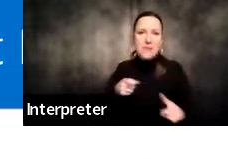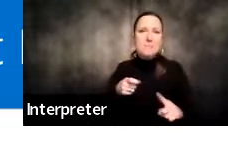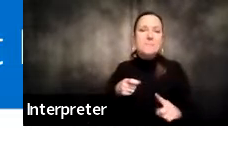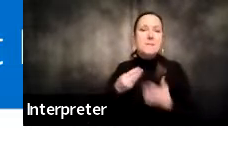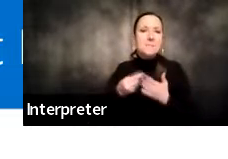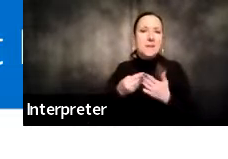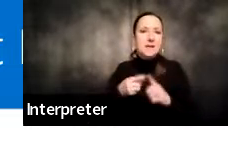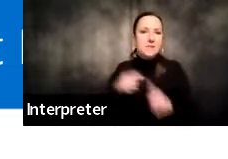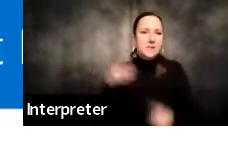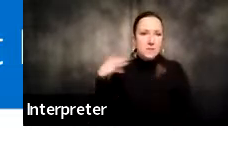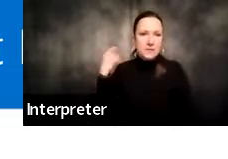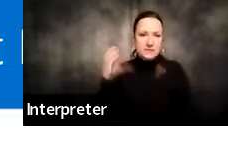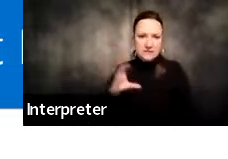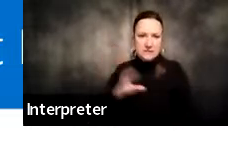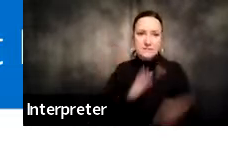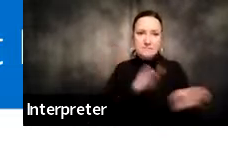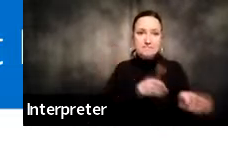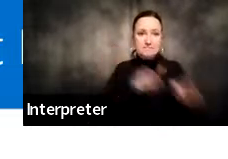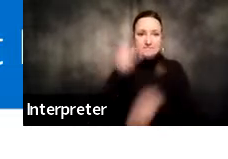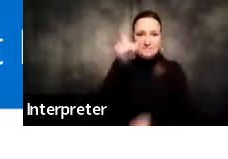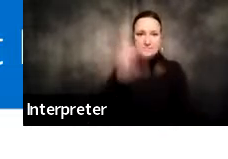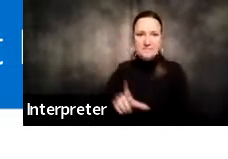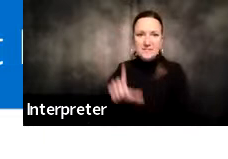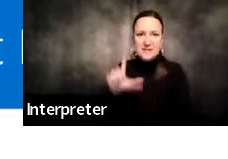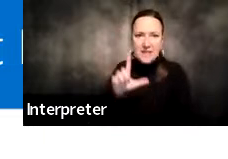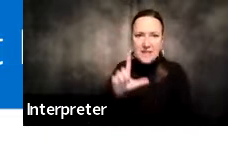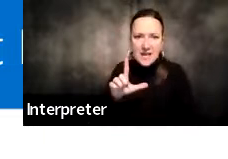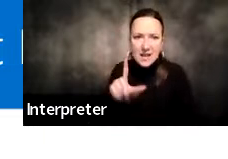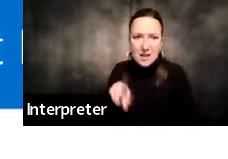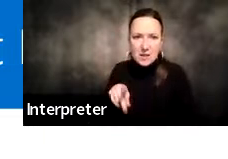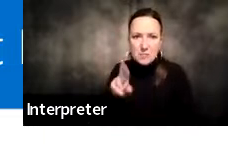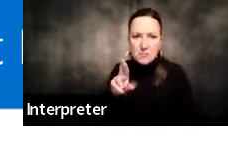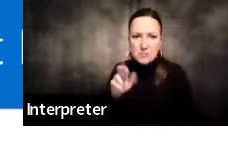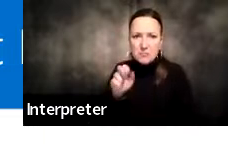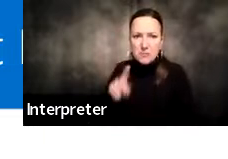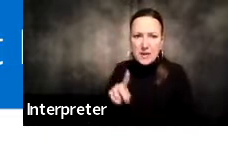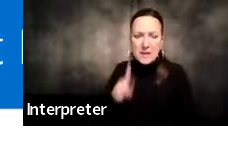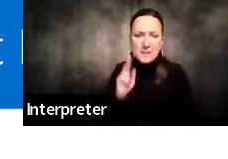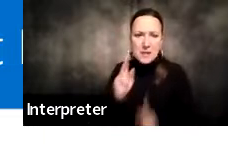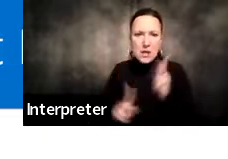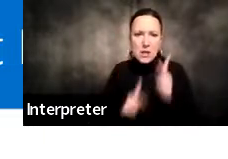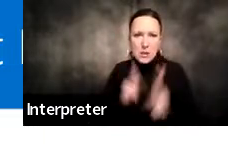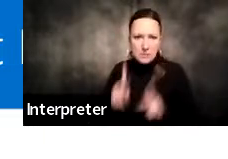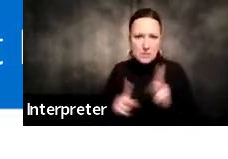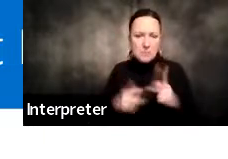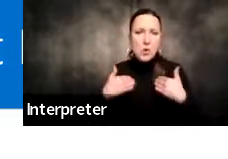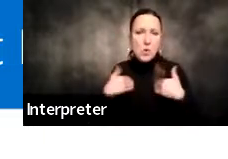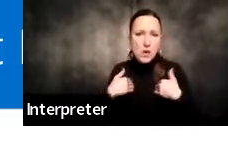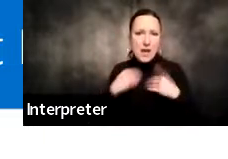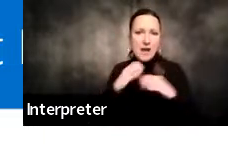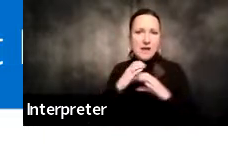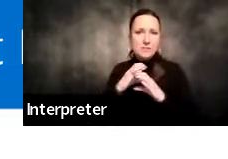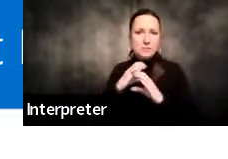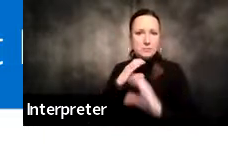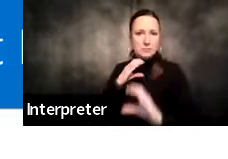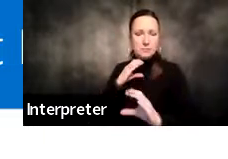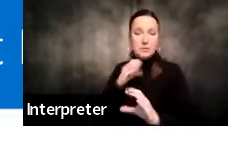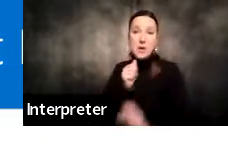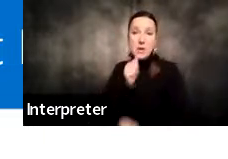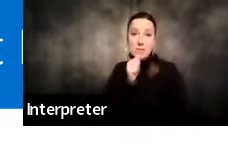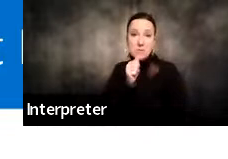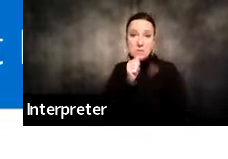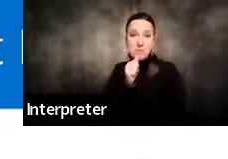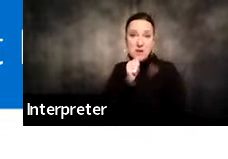The LPRAP, it's for residents who have a lead service line, but only on the private